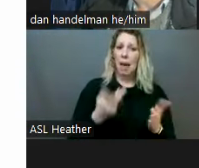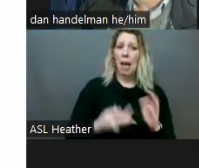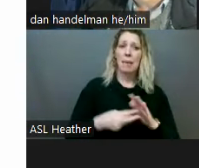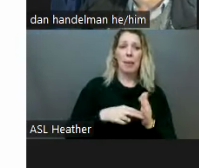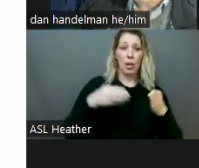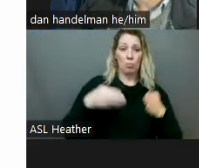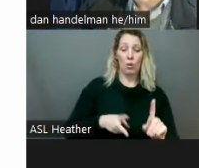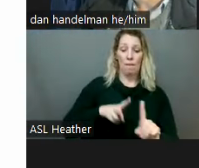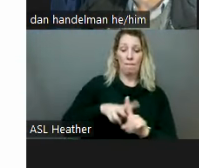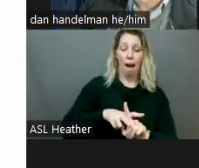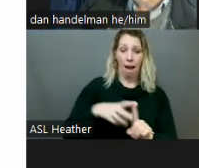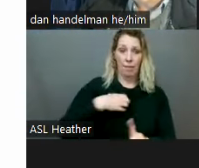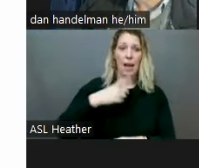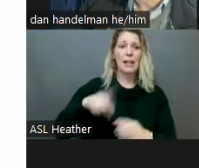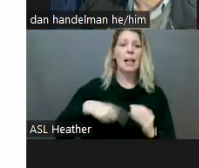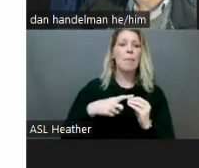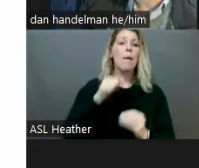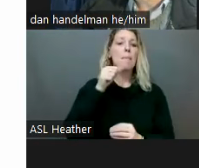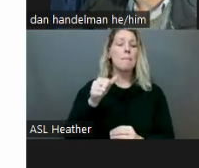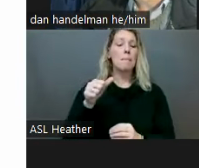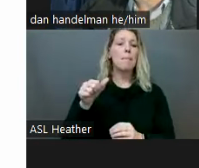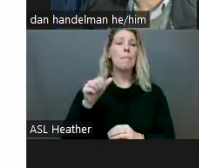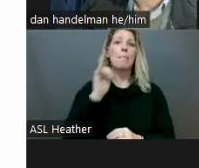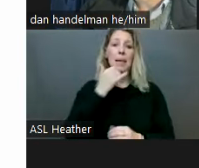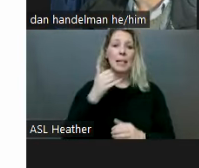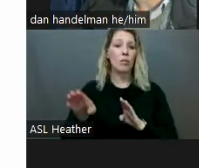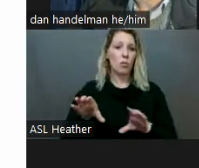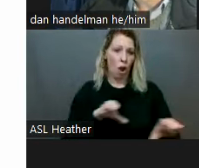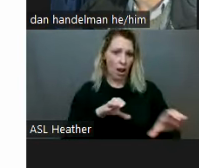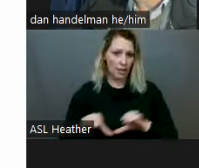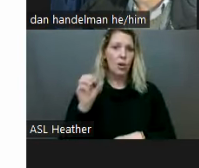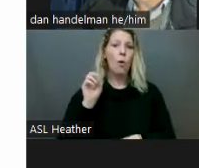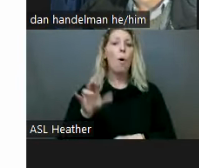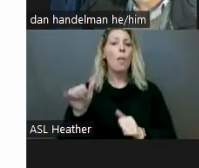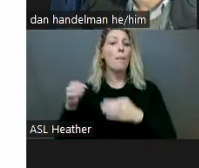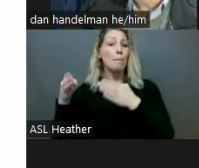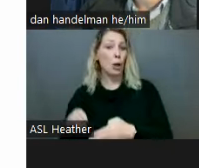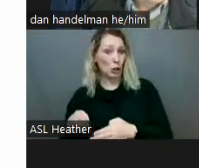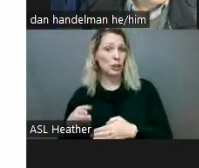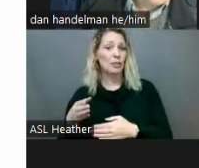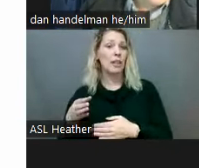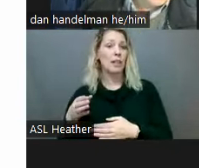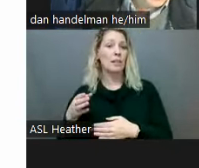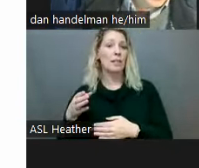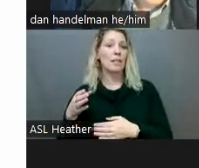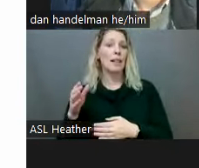filed a complaint about misconduct or has been the recipient of alleged misconduct, even if they did not file a complaint.